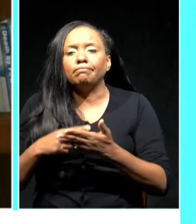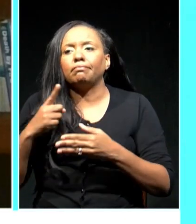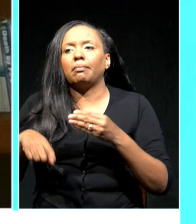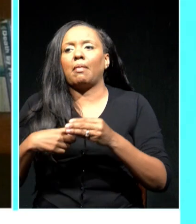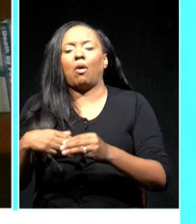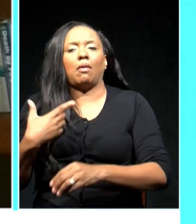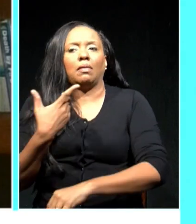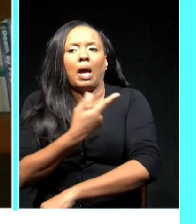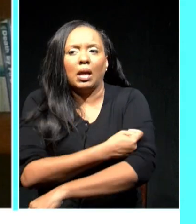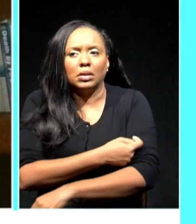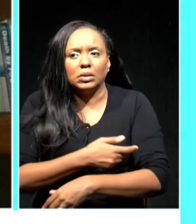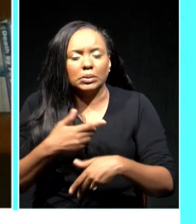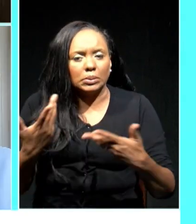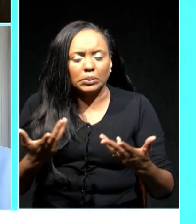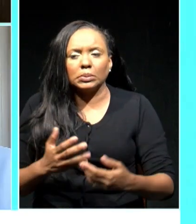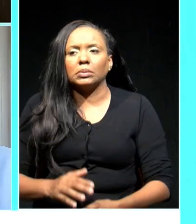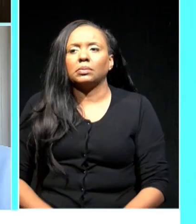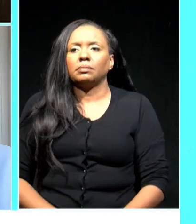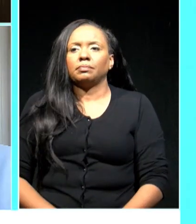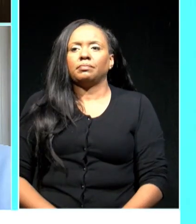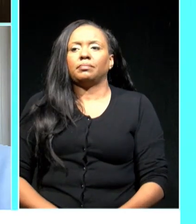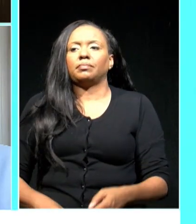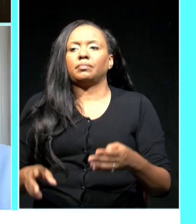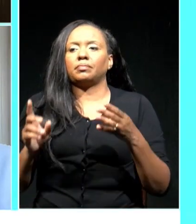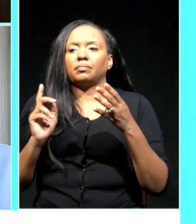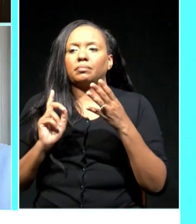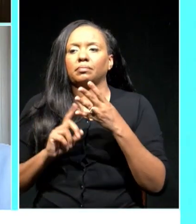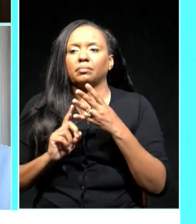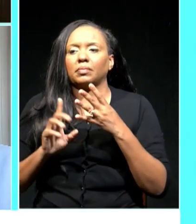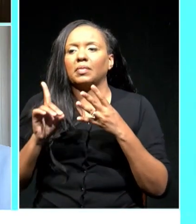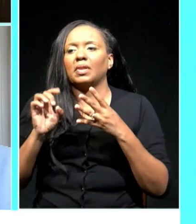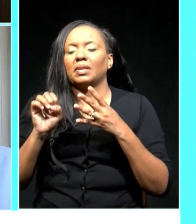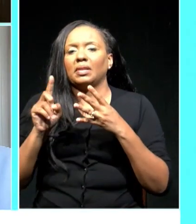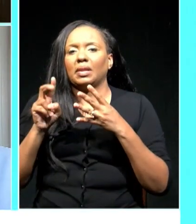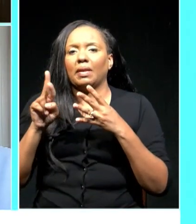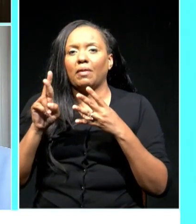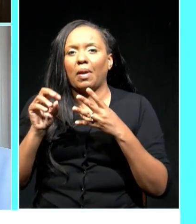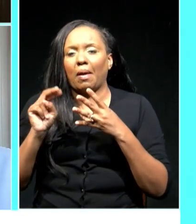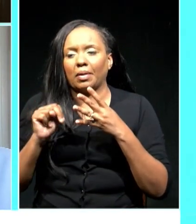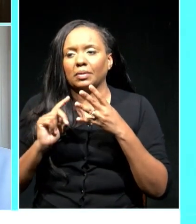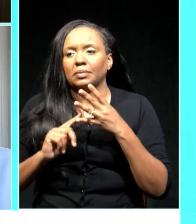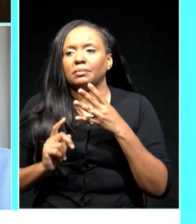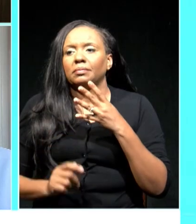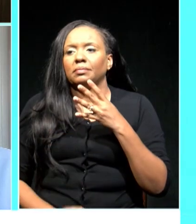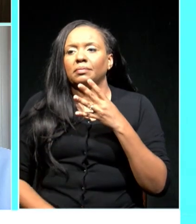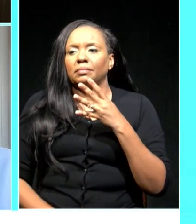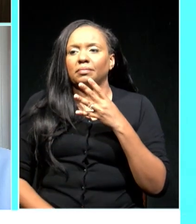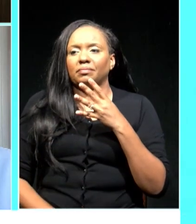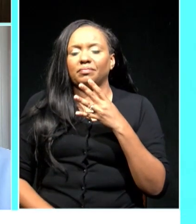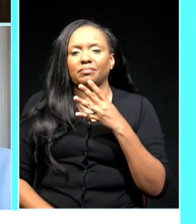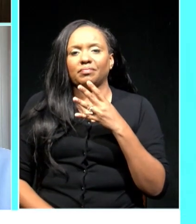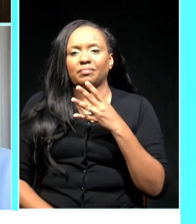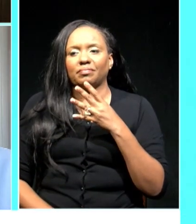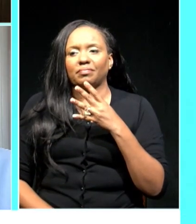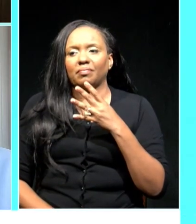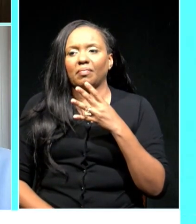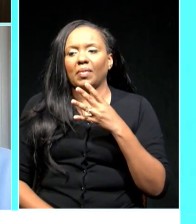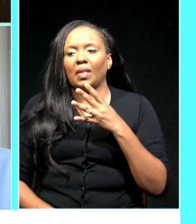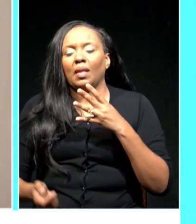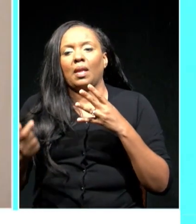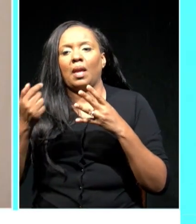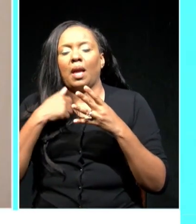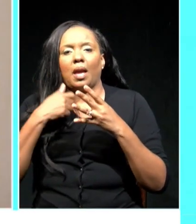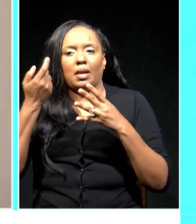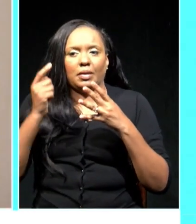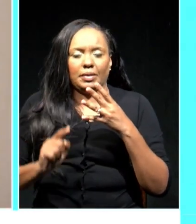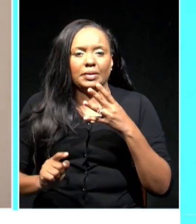that. Okay, and Devron, the highlights for you? And I would generally have to agree with the highlight being